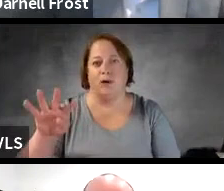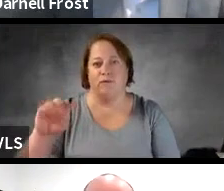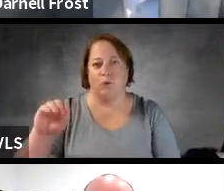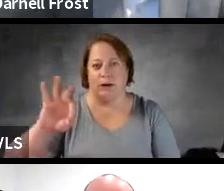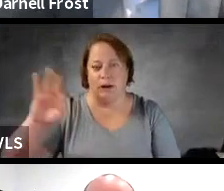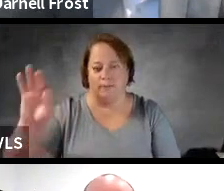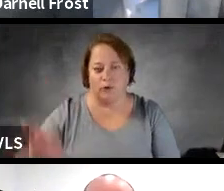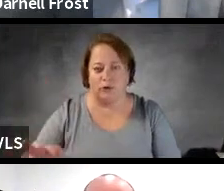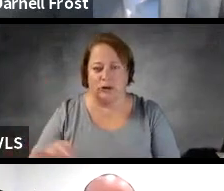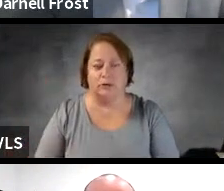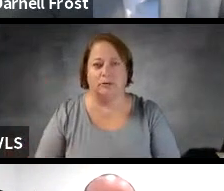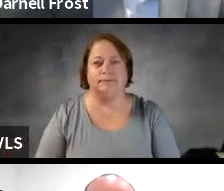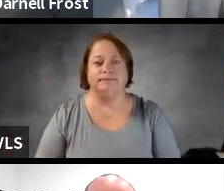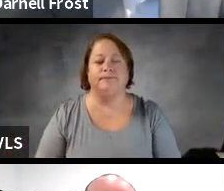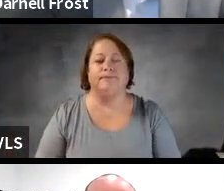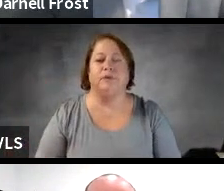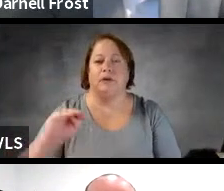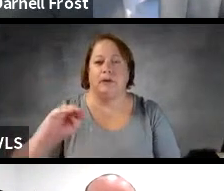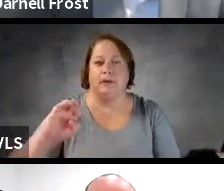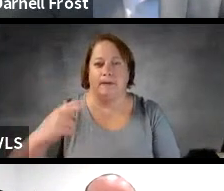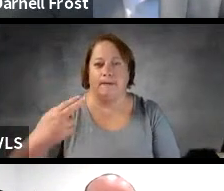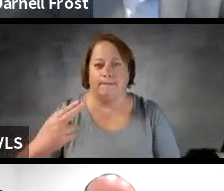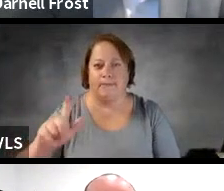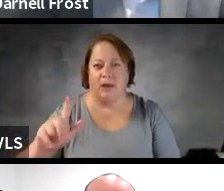20.49%. Melville School District,